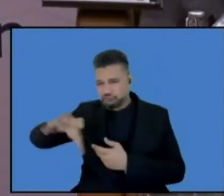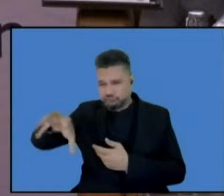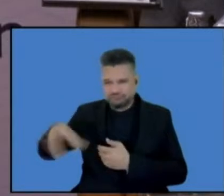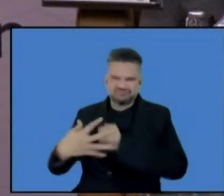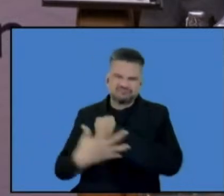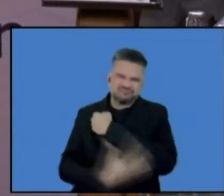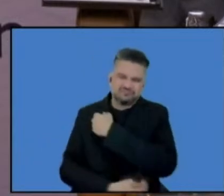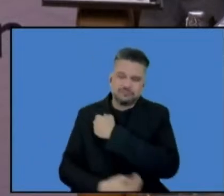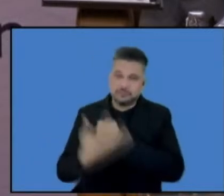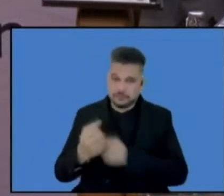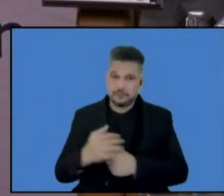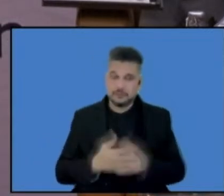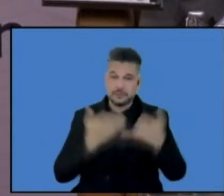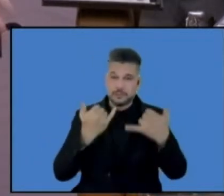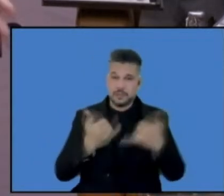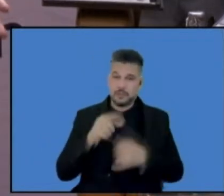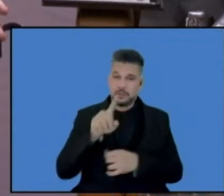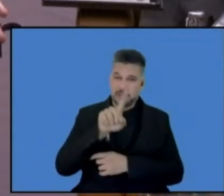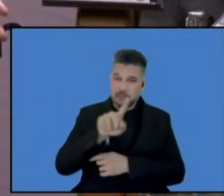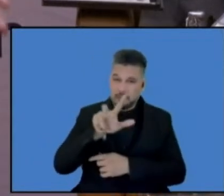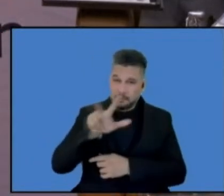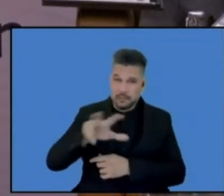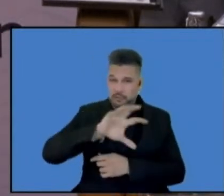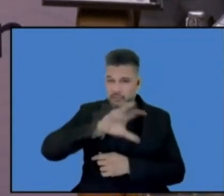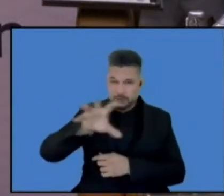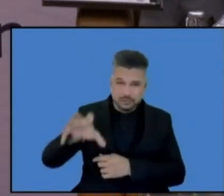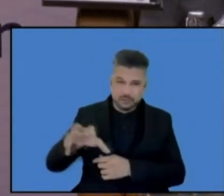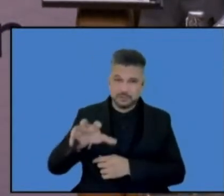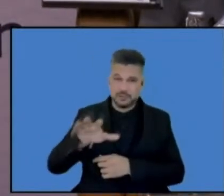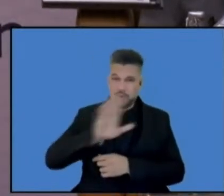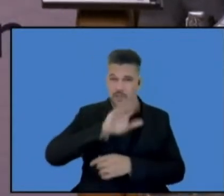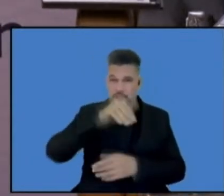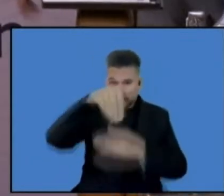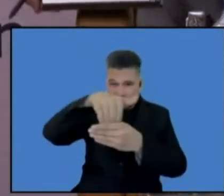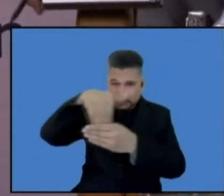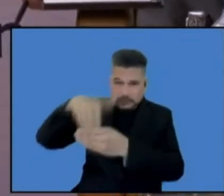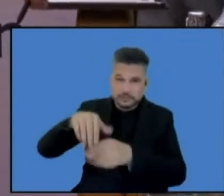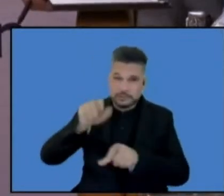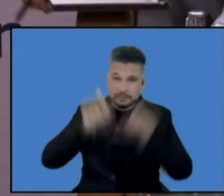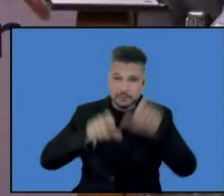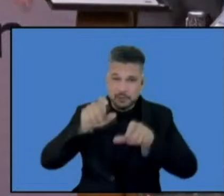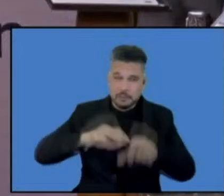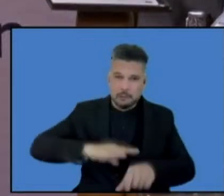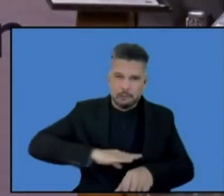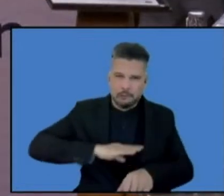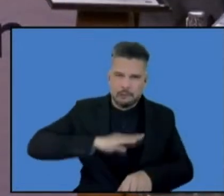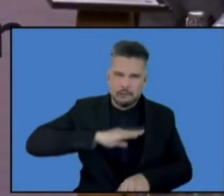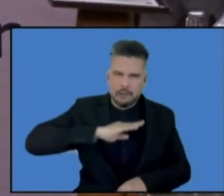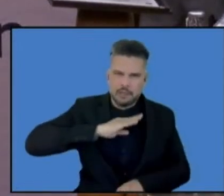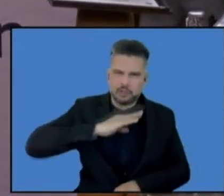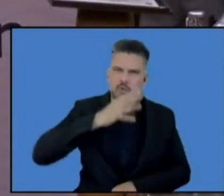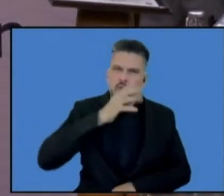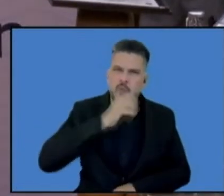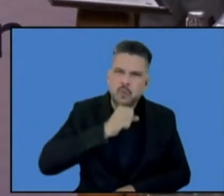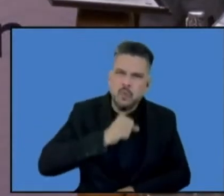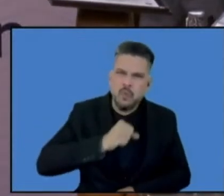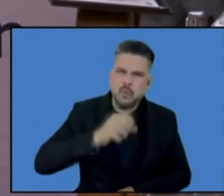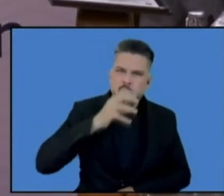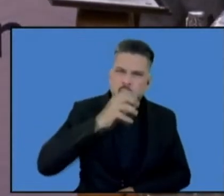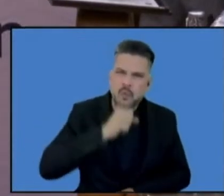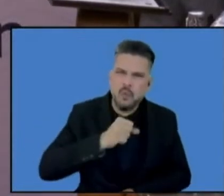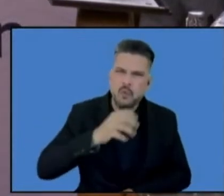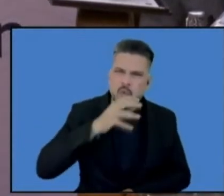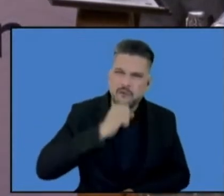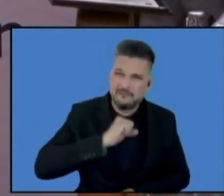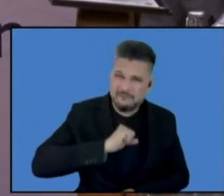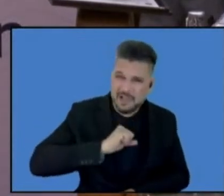rapid aging, the low fertility, but on other end, we have a country that are still in the midst of the